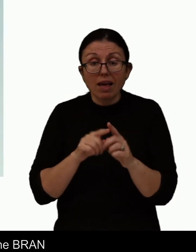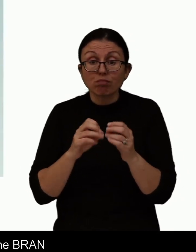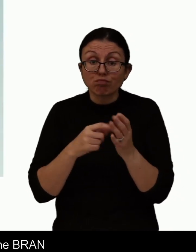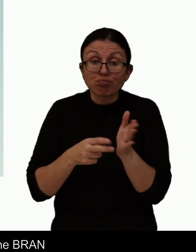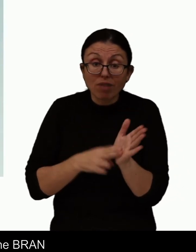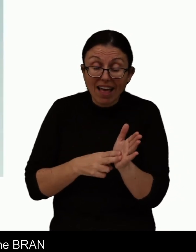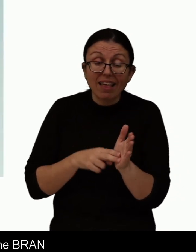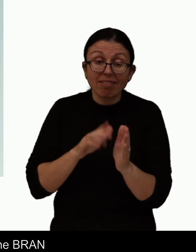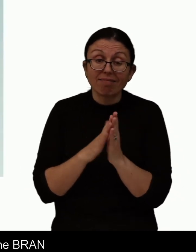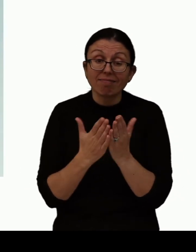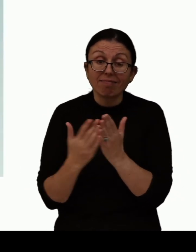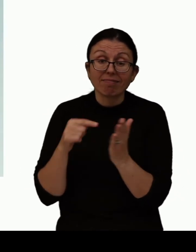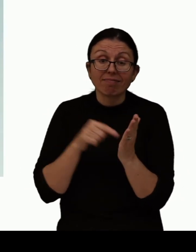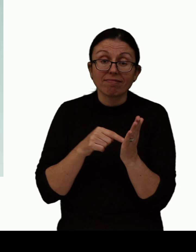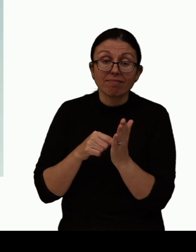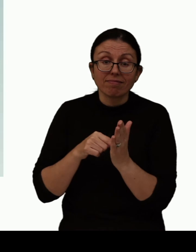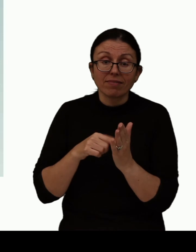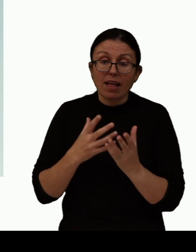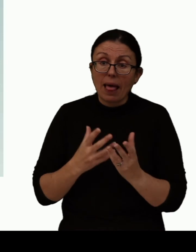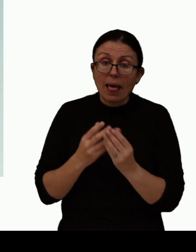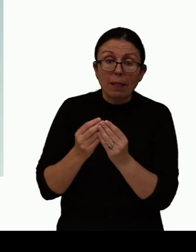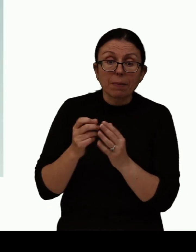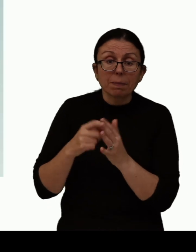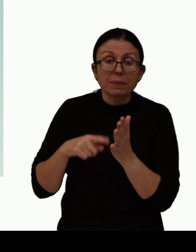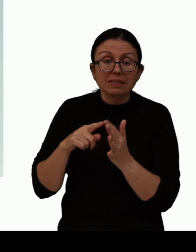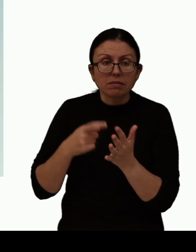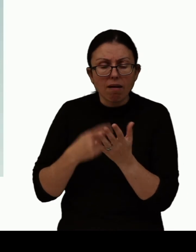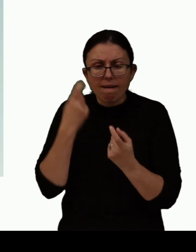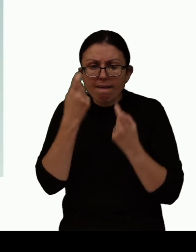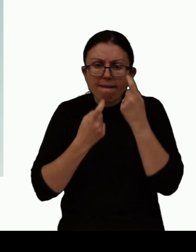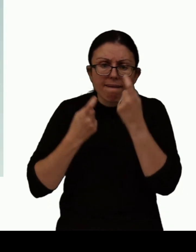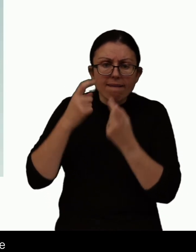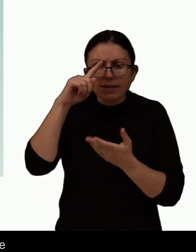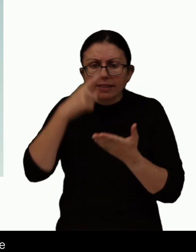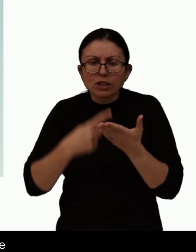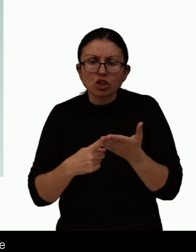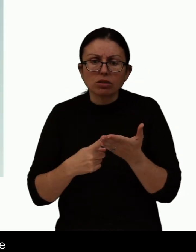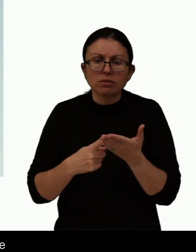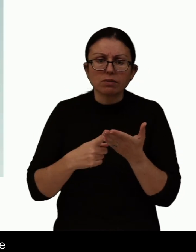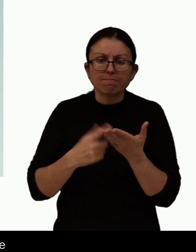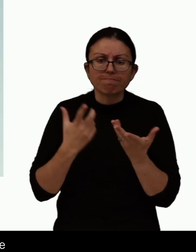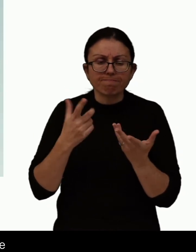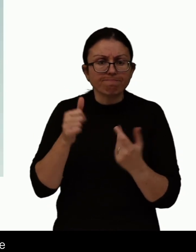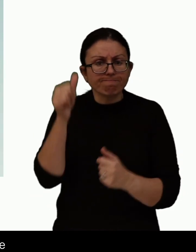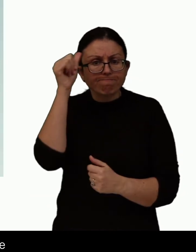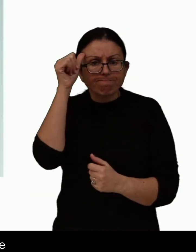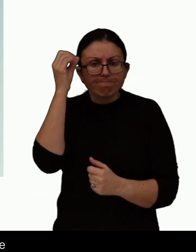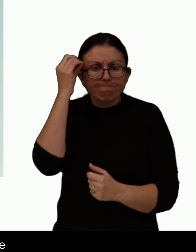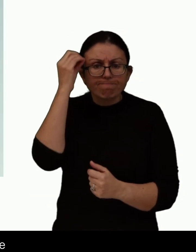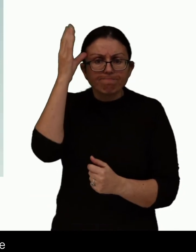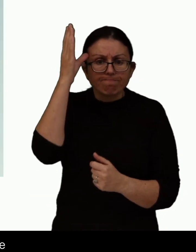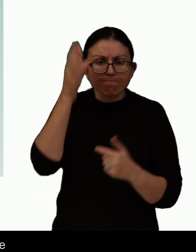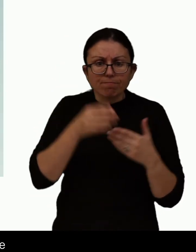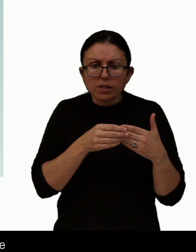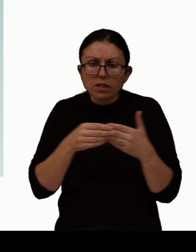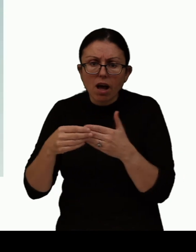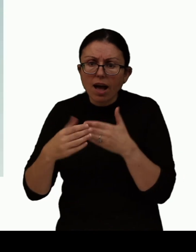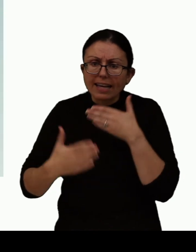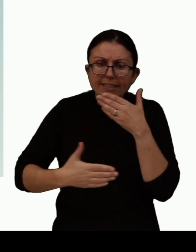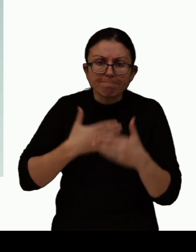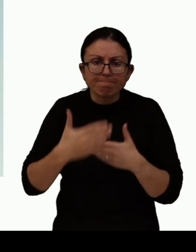framework, it's never been easier for patients like Peter to be involved in making informed decisions to guide the care they receive.